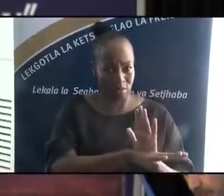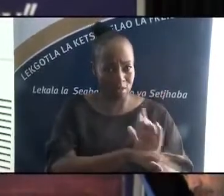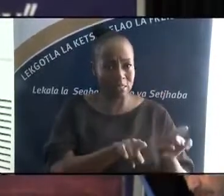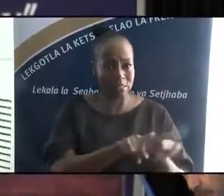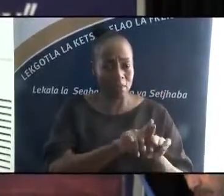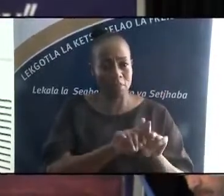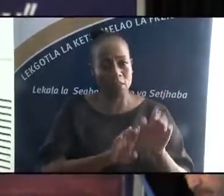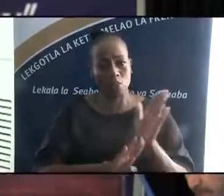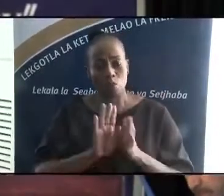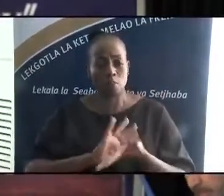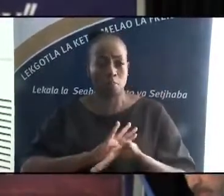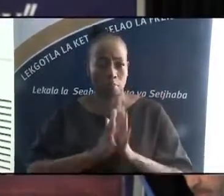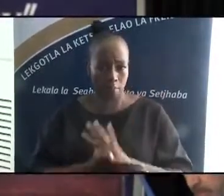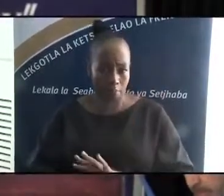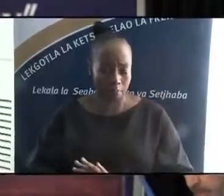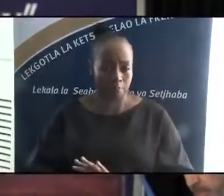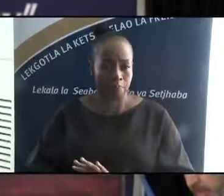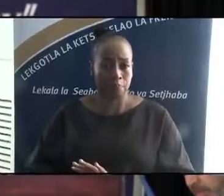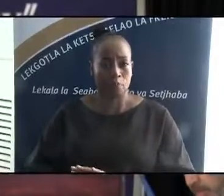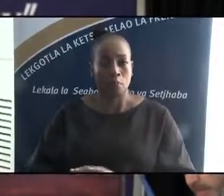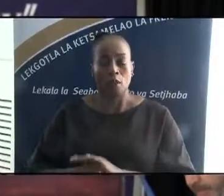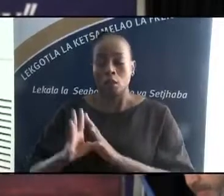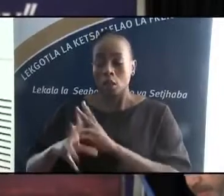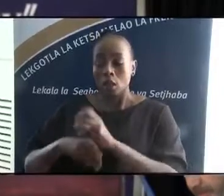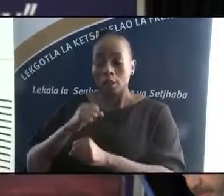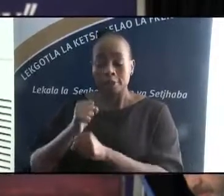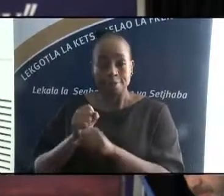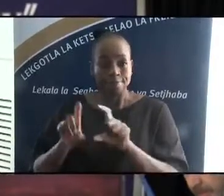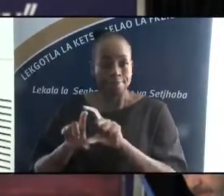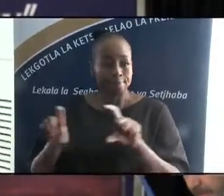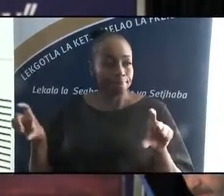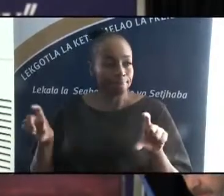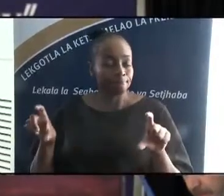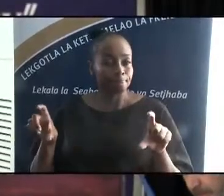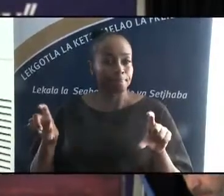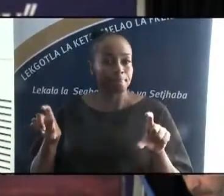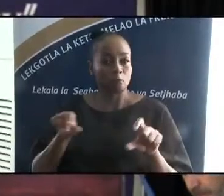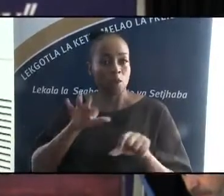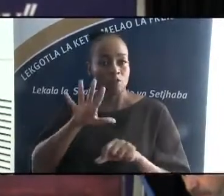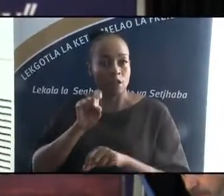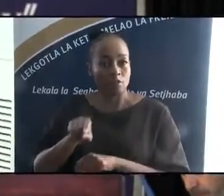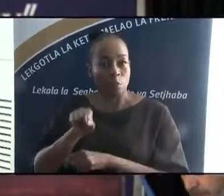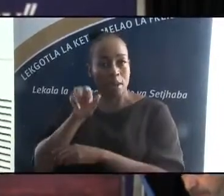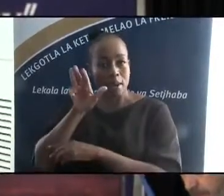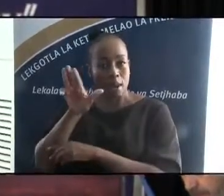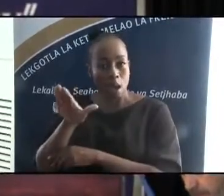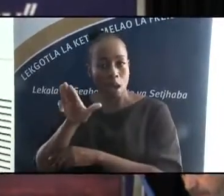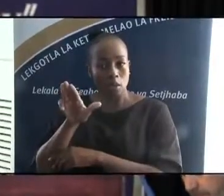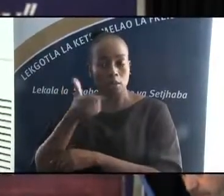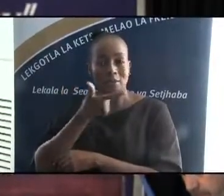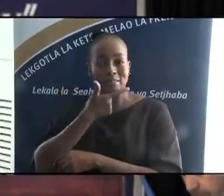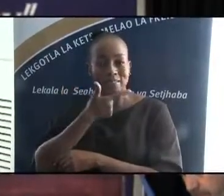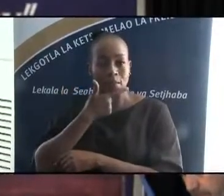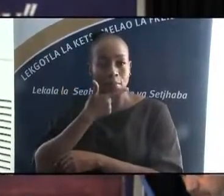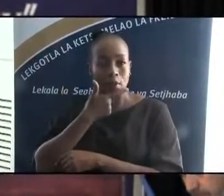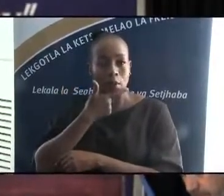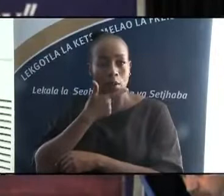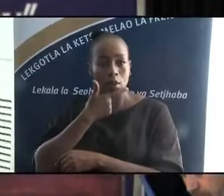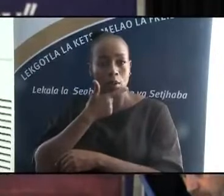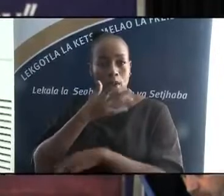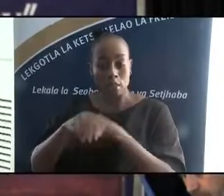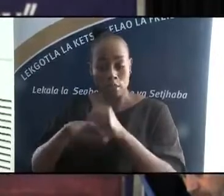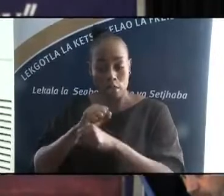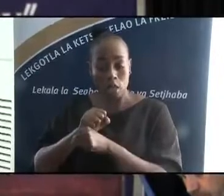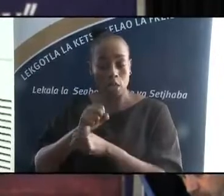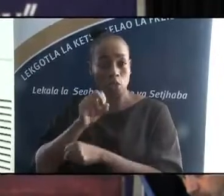growth. The annual inflation rate in South Africa rose to 5.9% in December 2021,